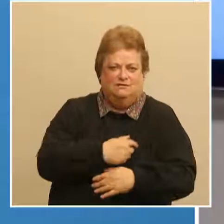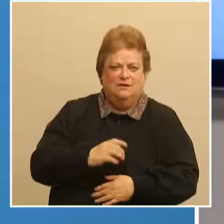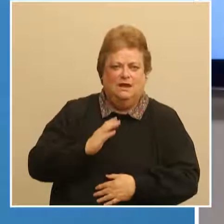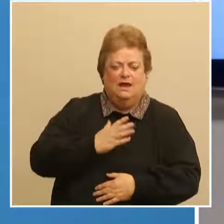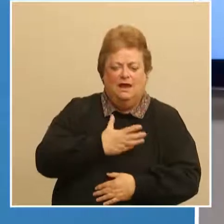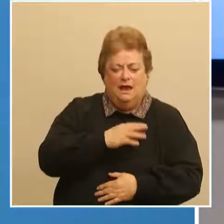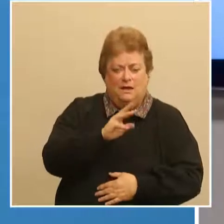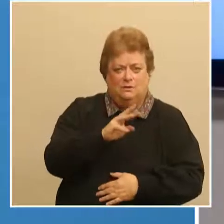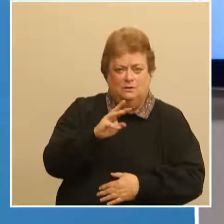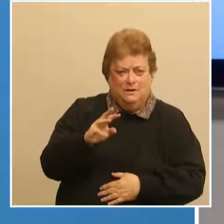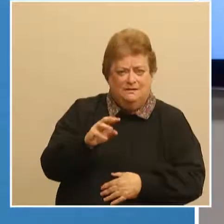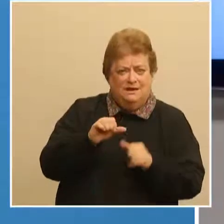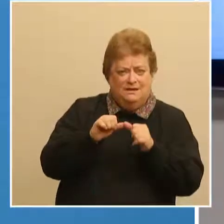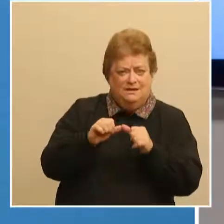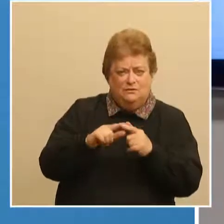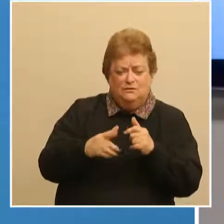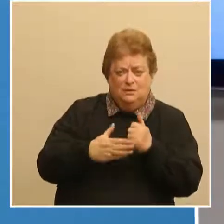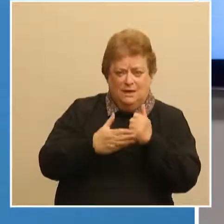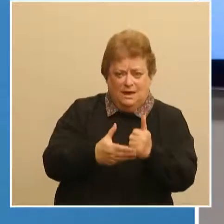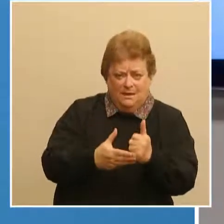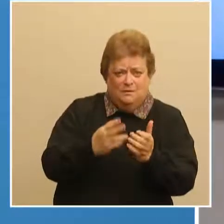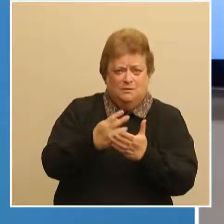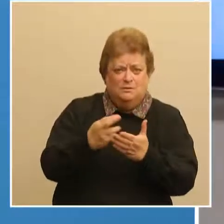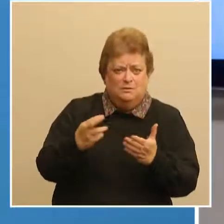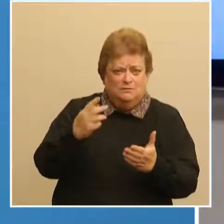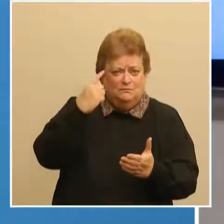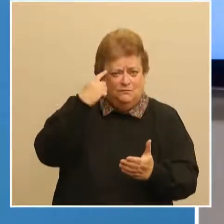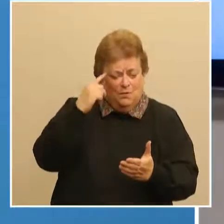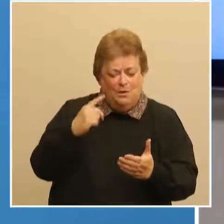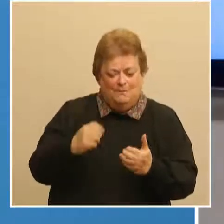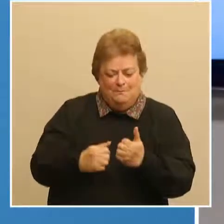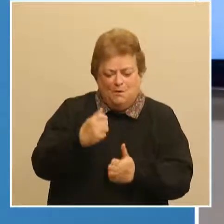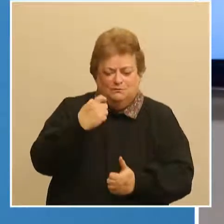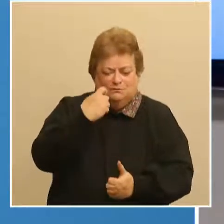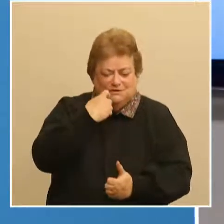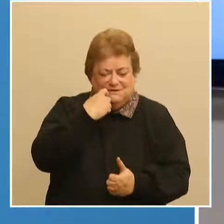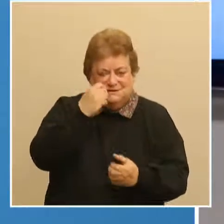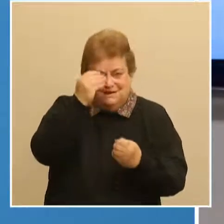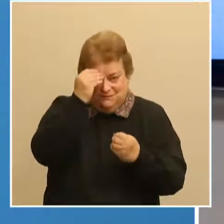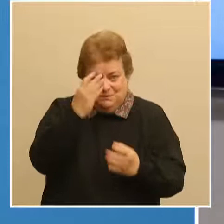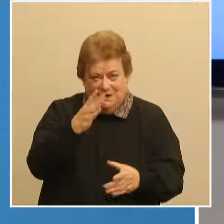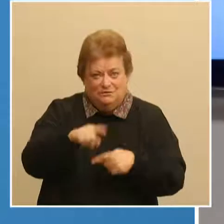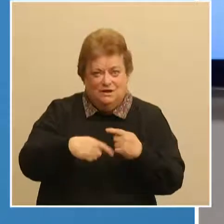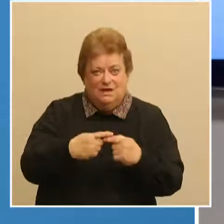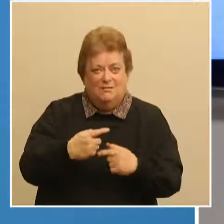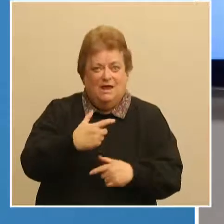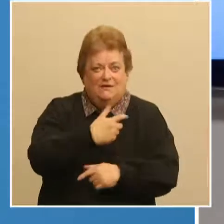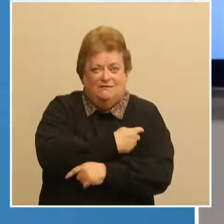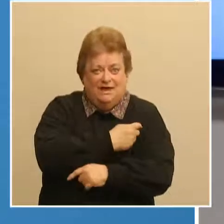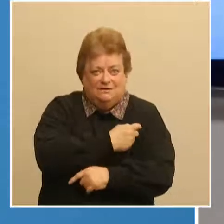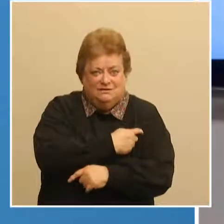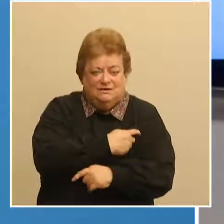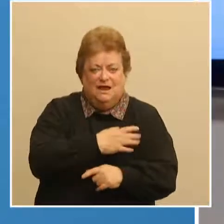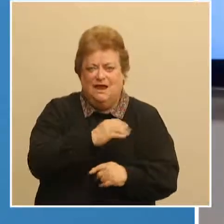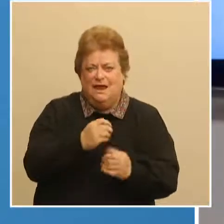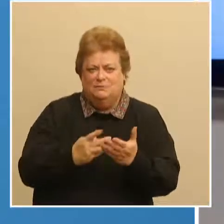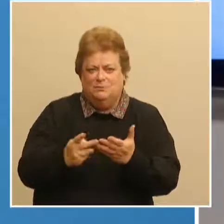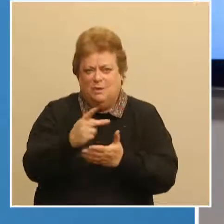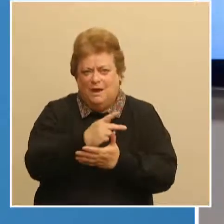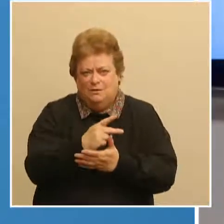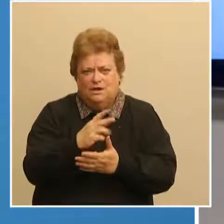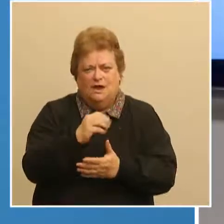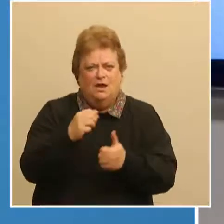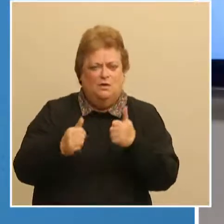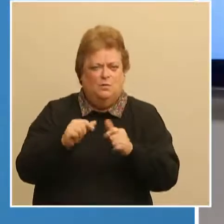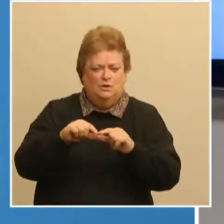website continues to be the helpful resource for the latest vaccine information, the prioritization, and which groups are